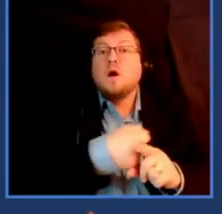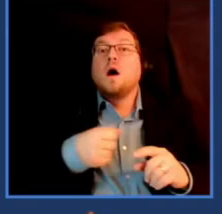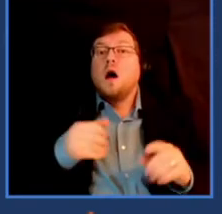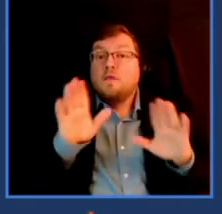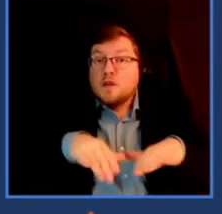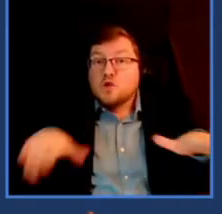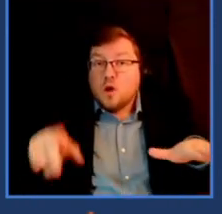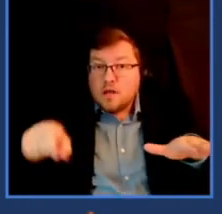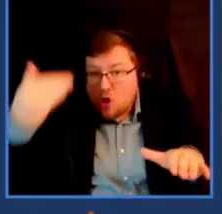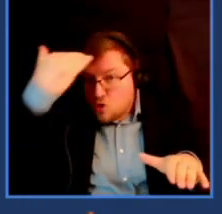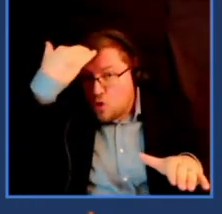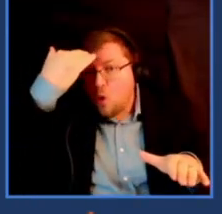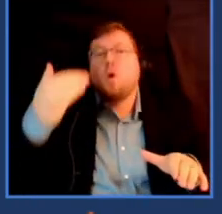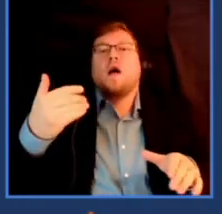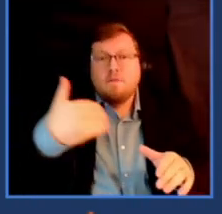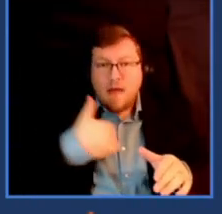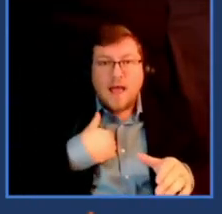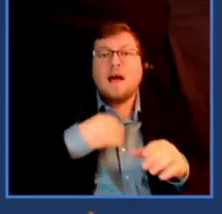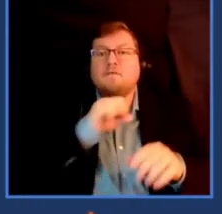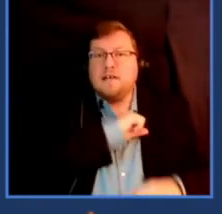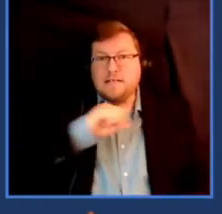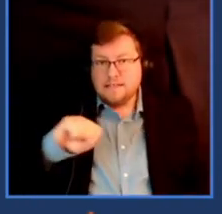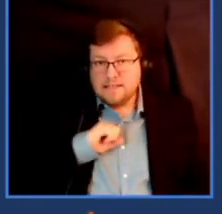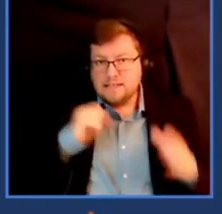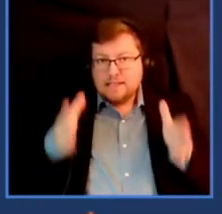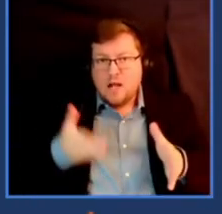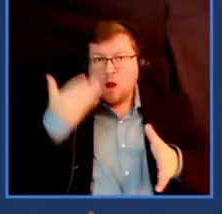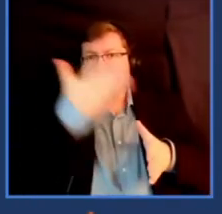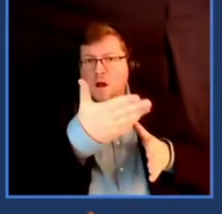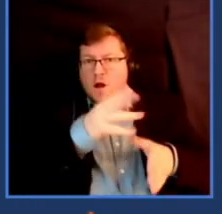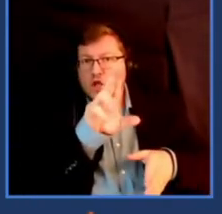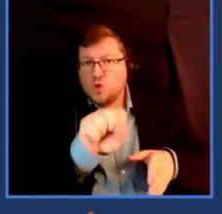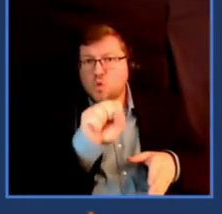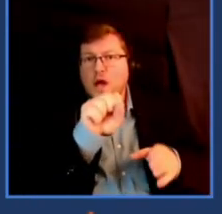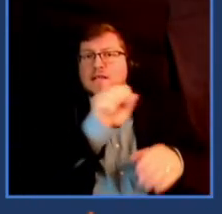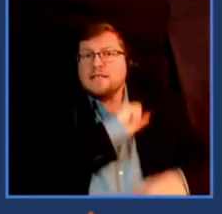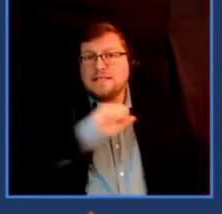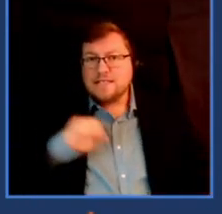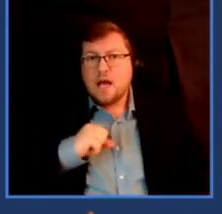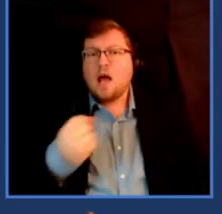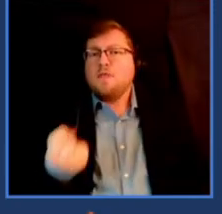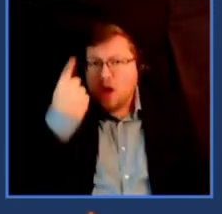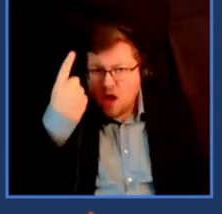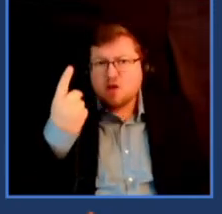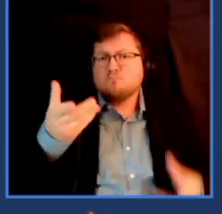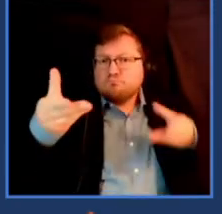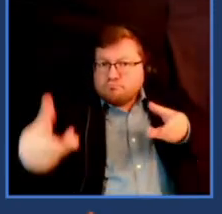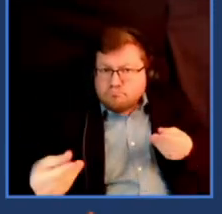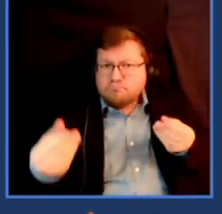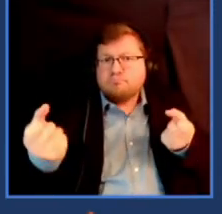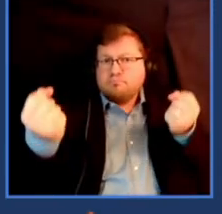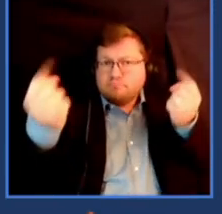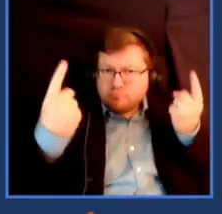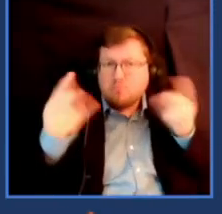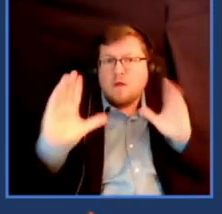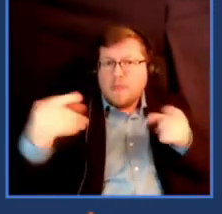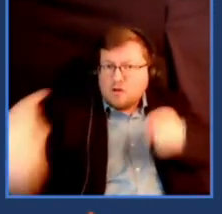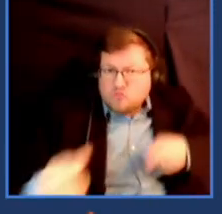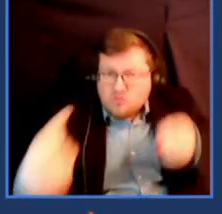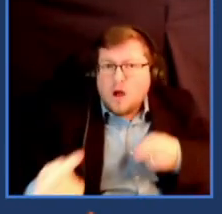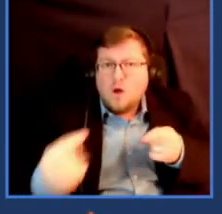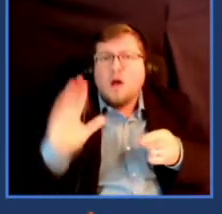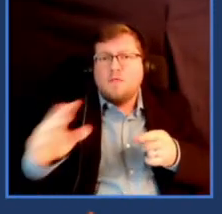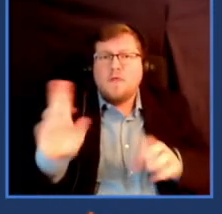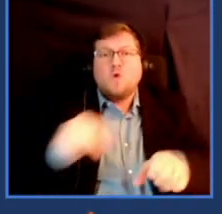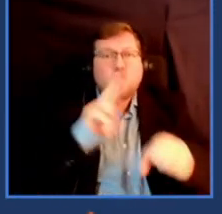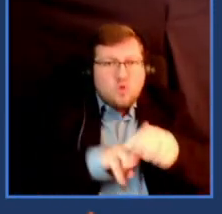senator in the United States Senate who understands their struggles, understands the struggles of ordinary people, and who will fight for them.